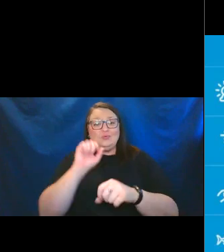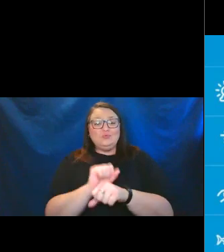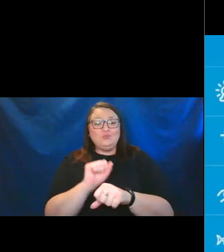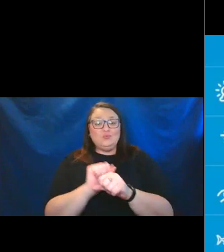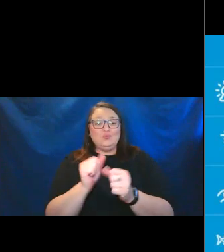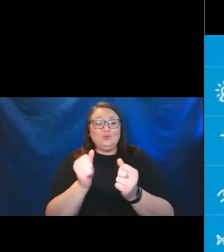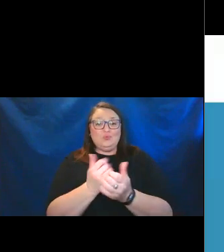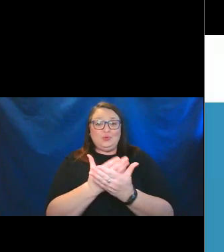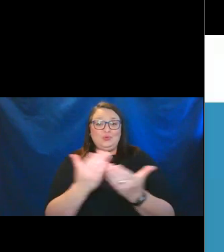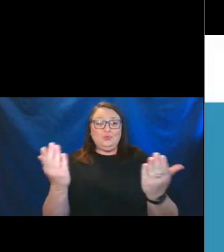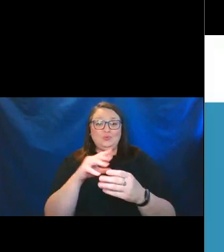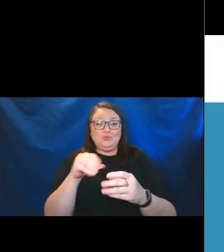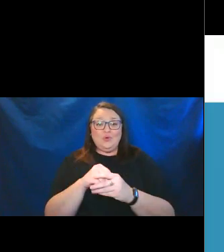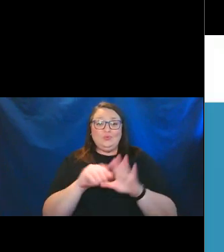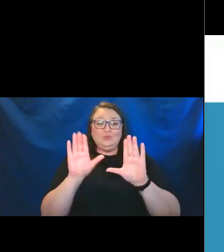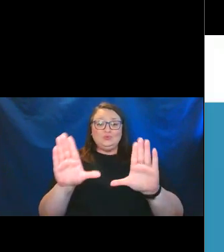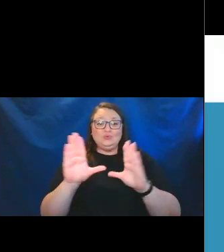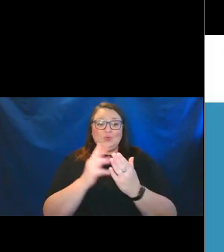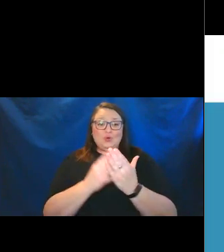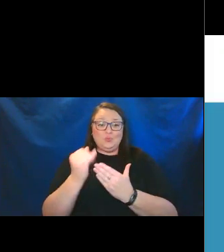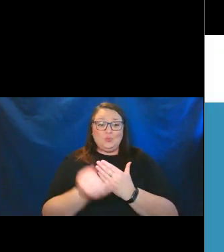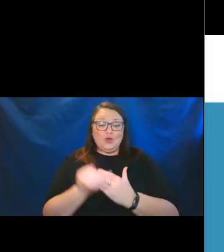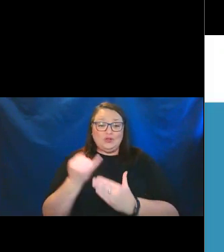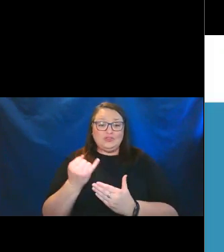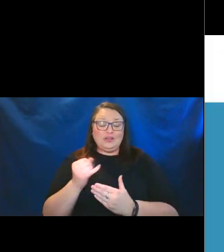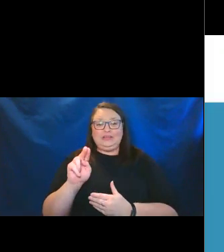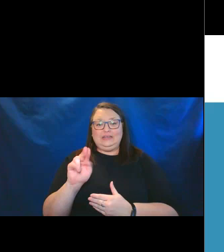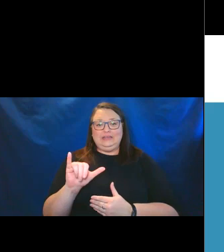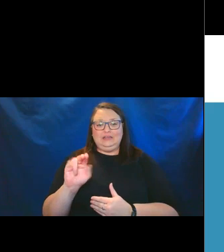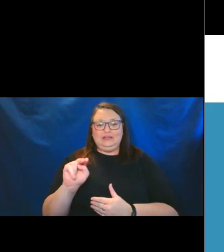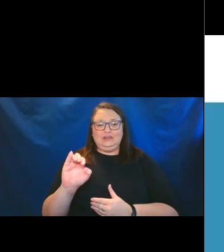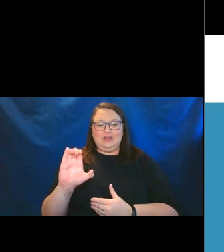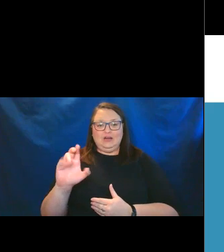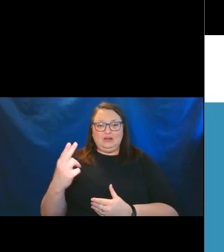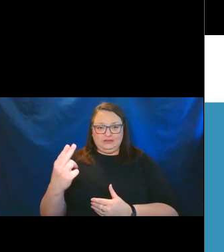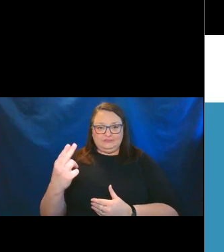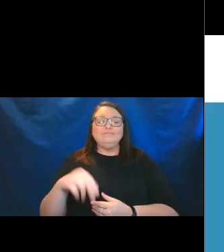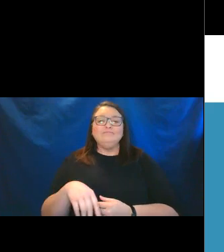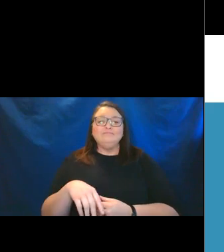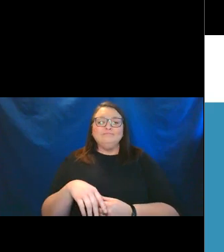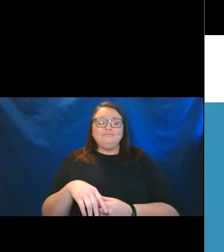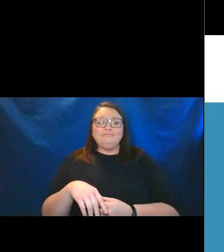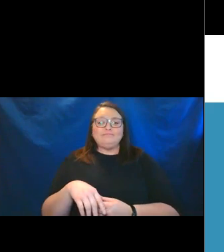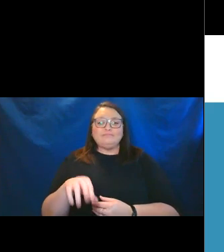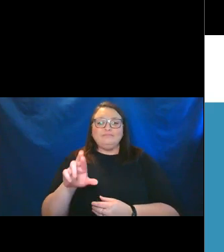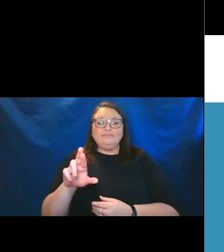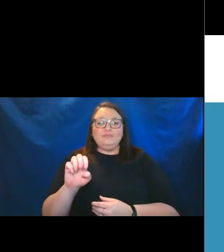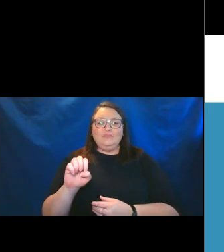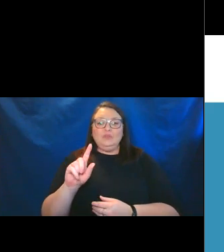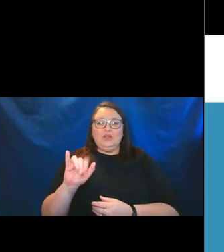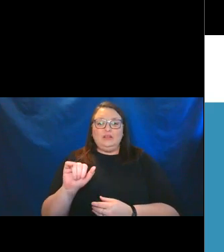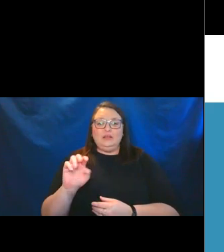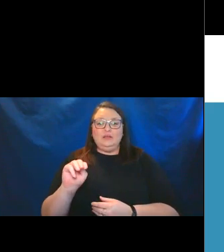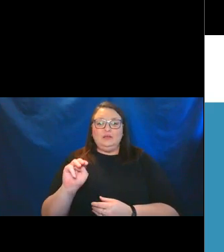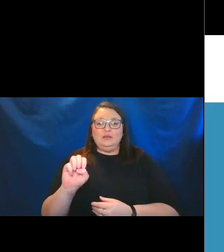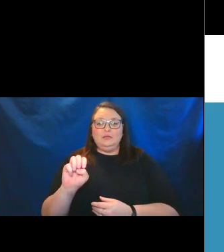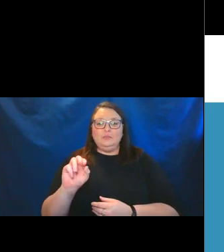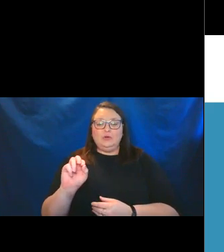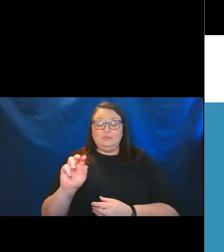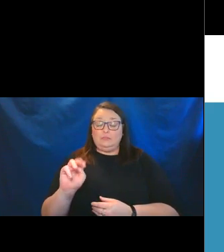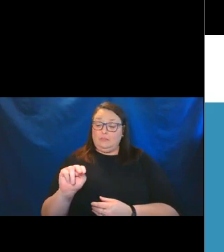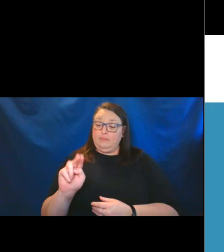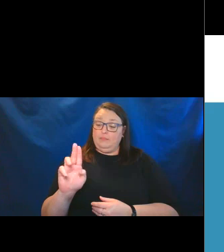these great projects. And my name is Kainik Riali Monroe, or just Kai, and I